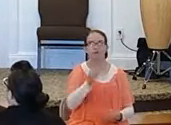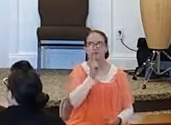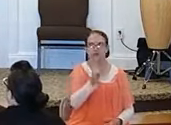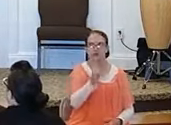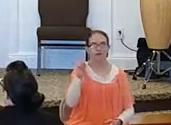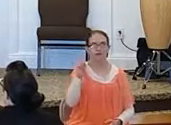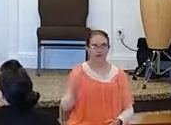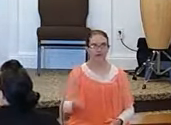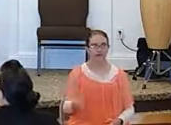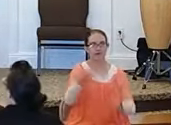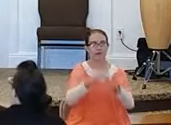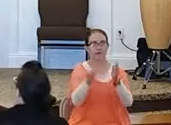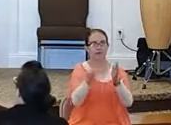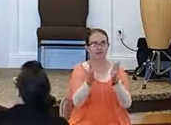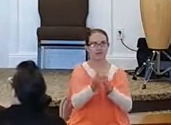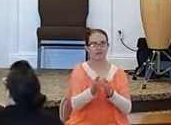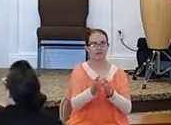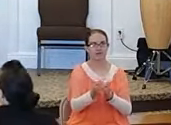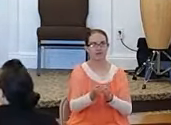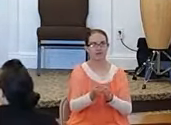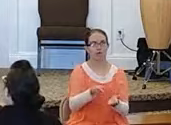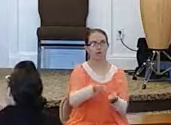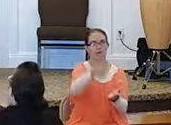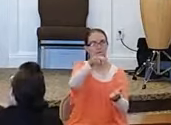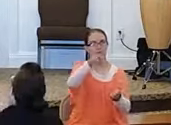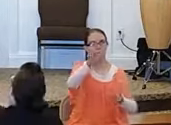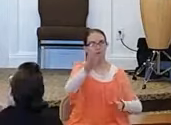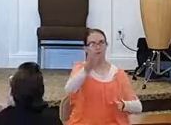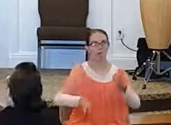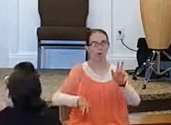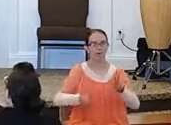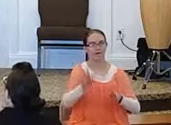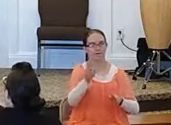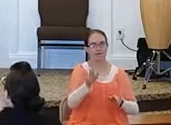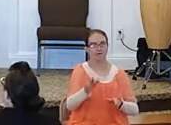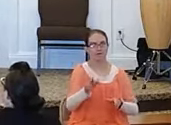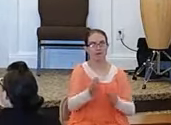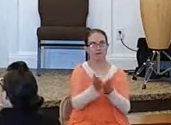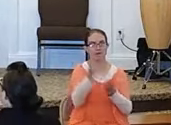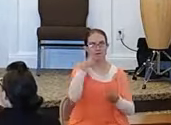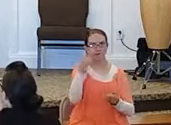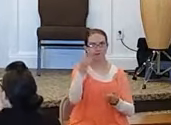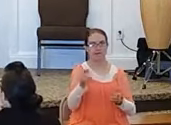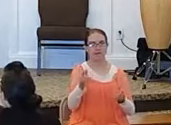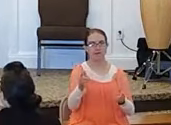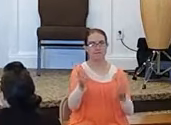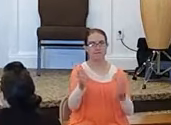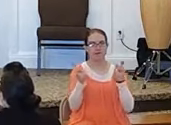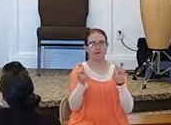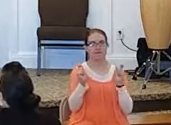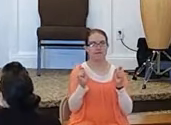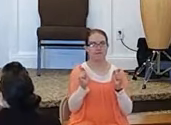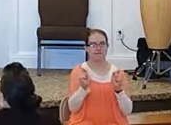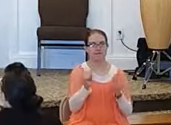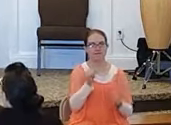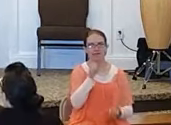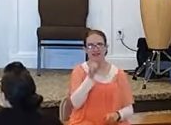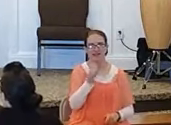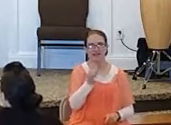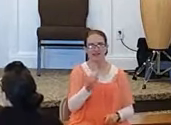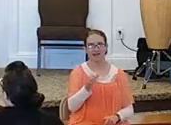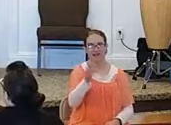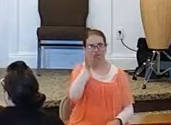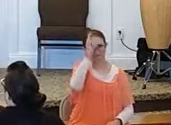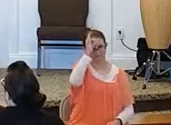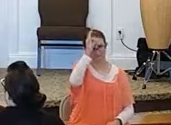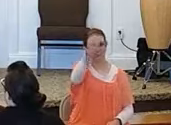need. In the name of Jesus, rise up and walk." And the Bible said immediately, not sometime a